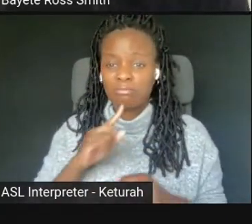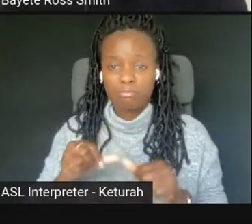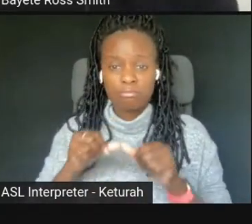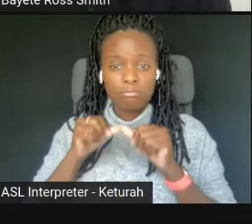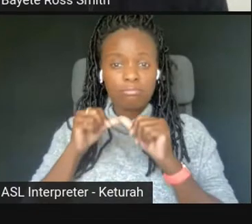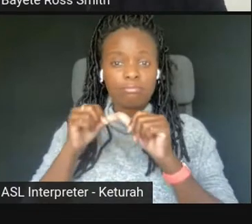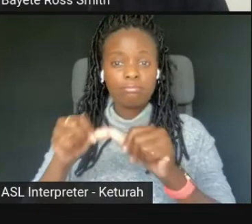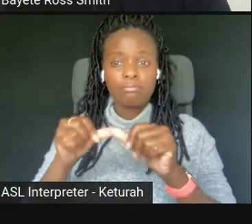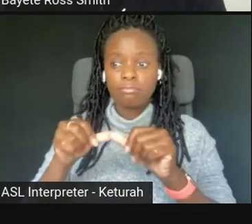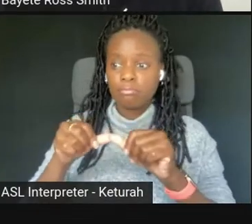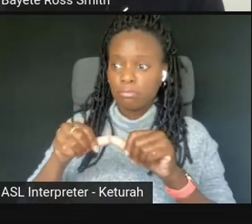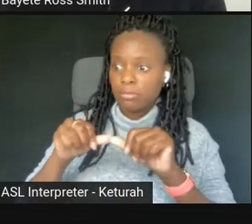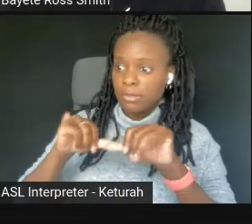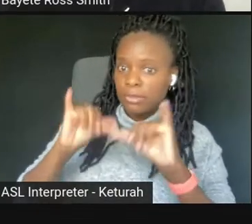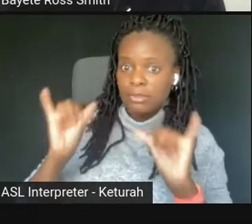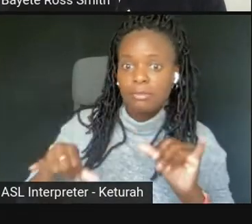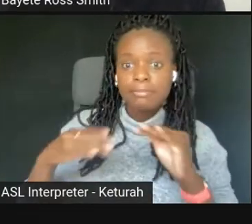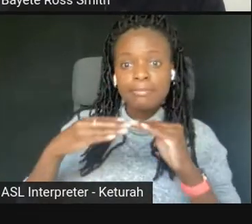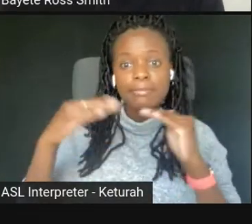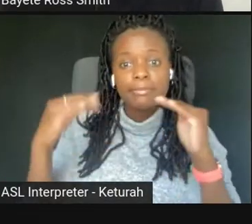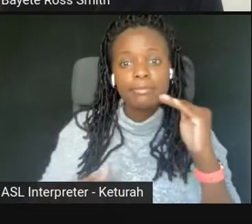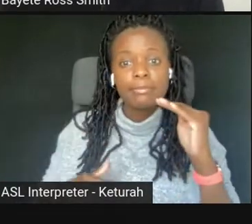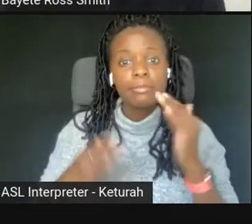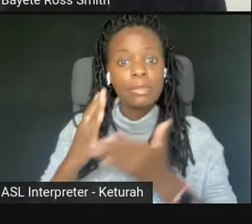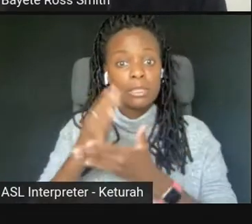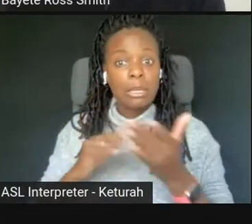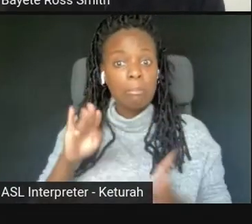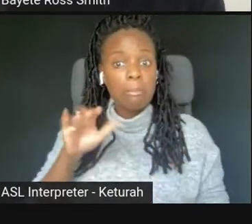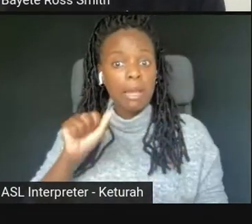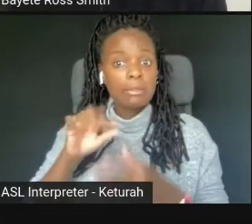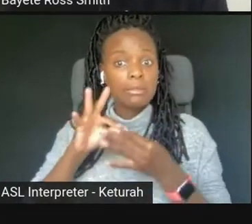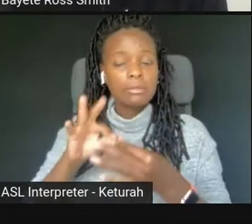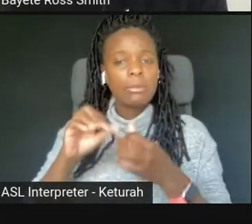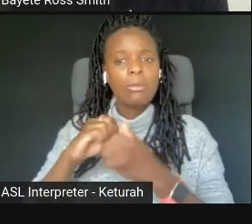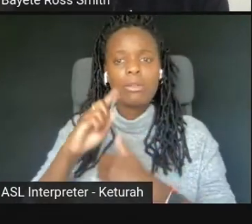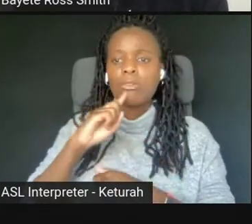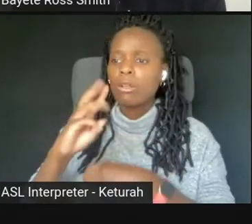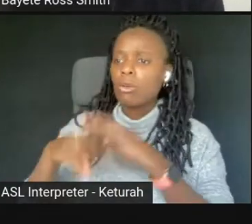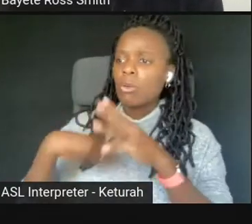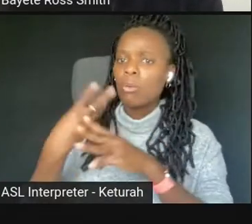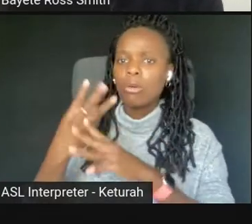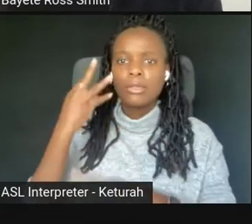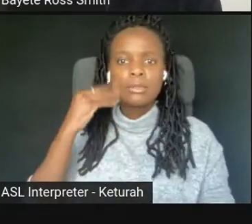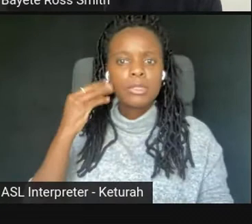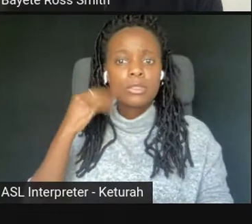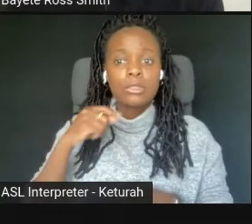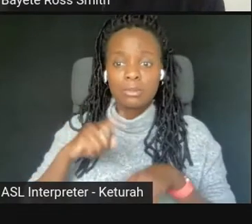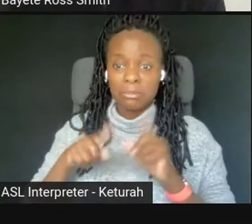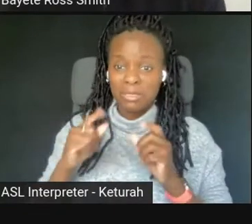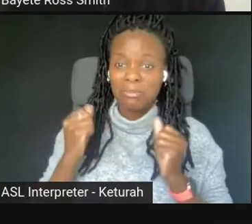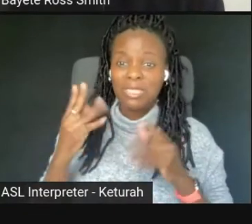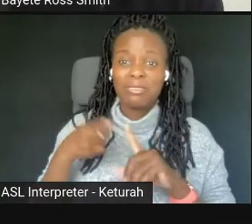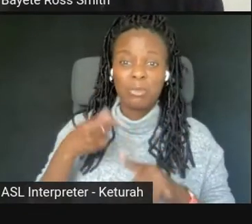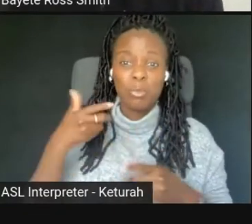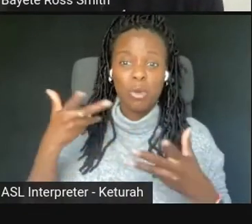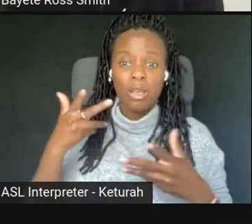inequity. While some biases are based on real world experiences, many of them stem from the stories we're told and the stories we